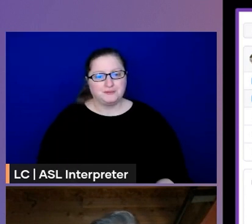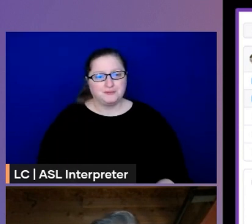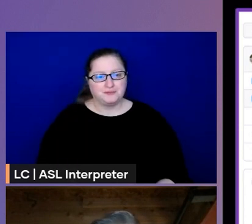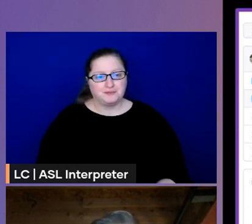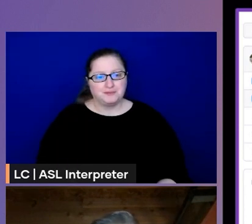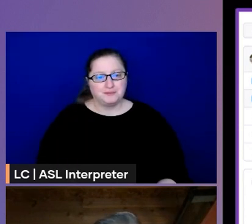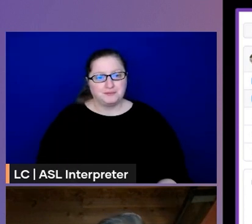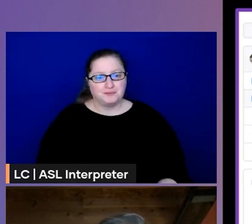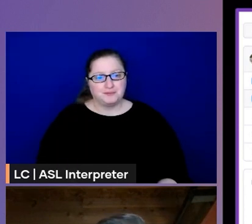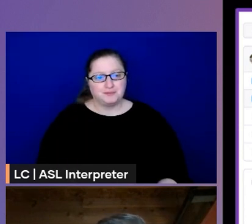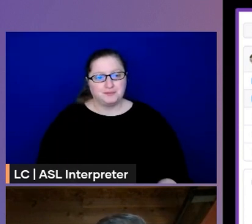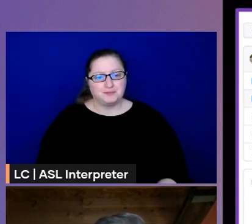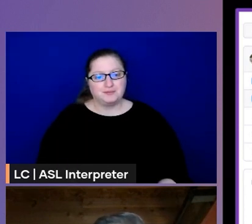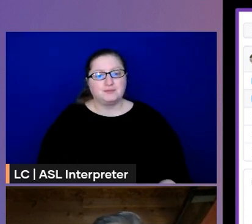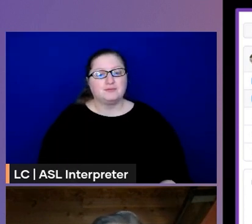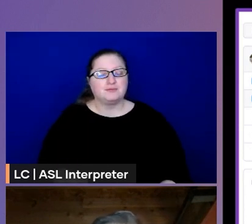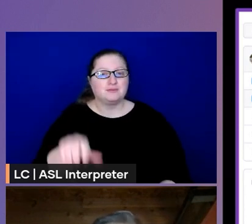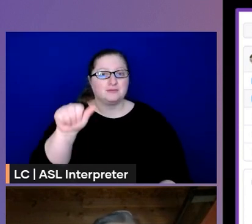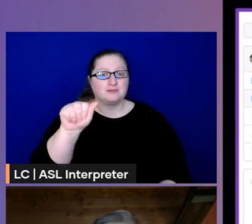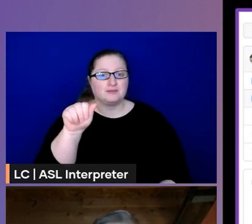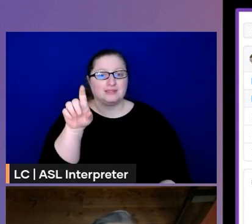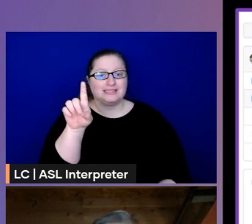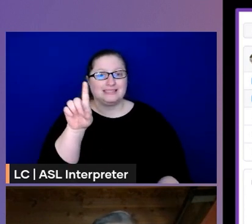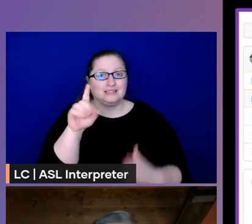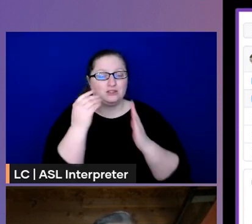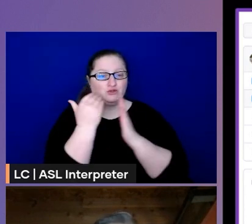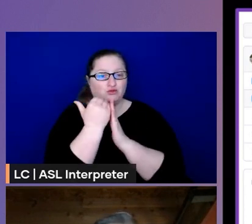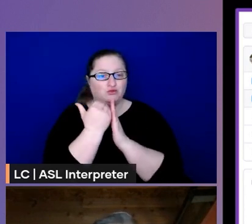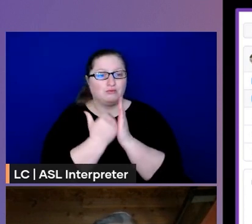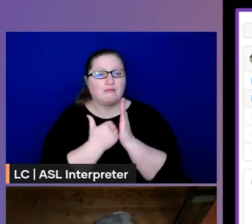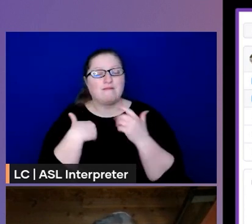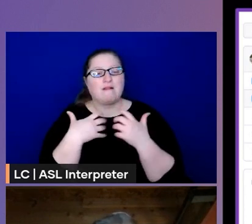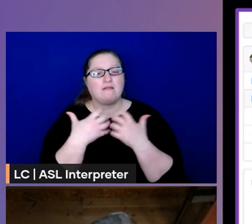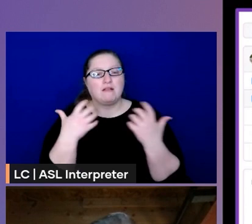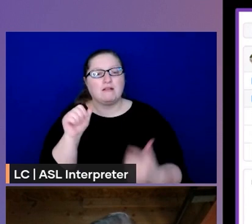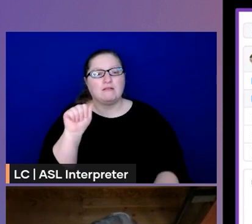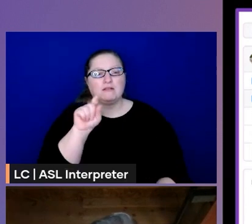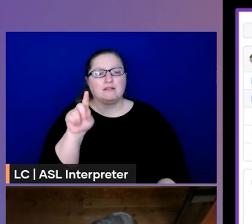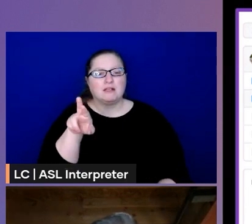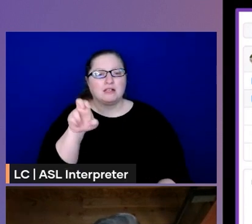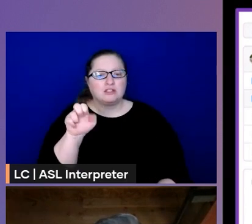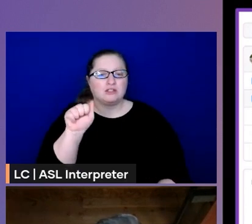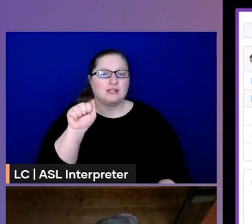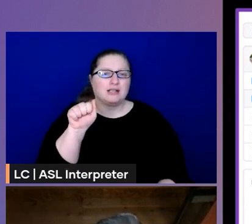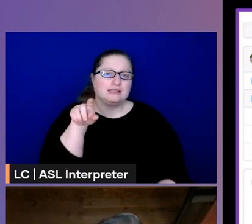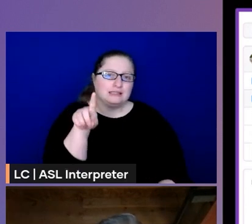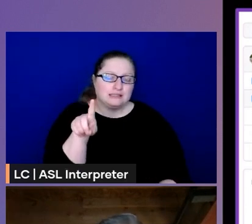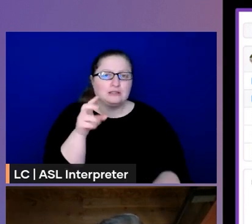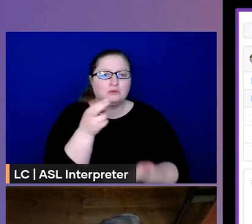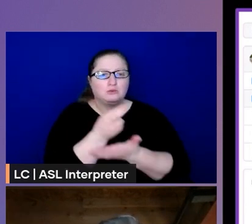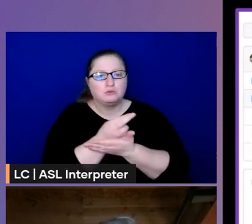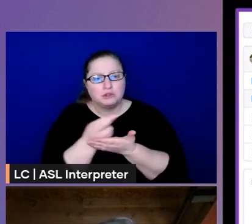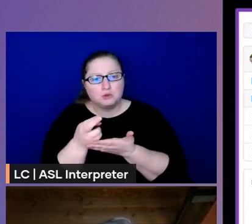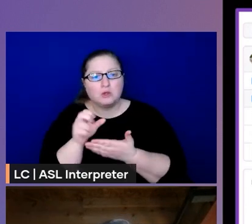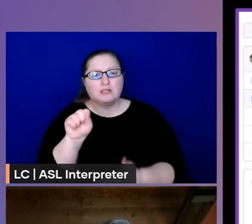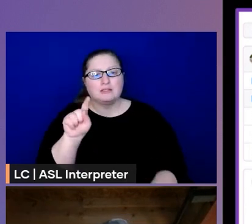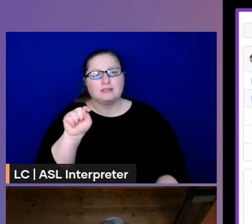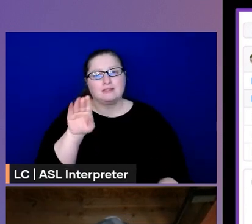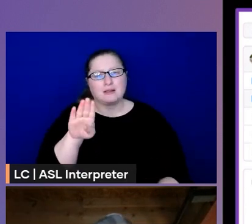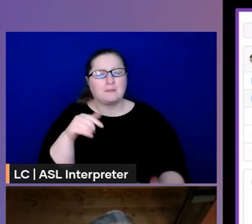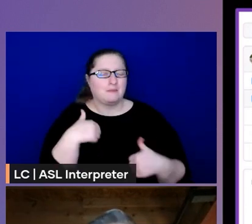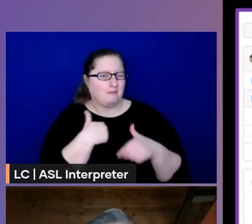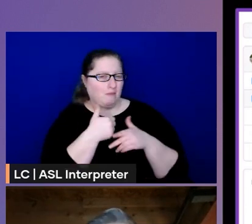The AD directory contains a lot of Azure AD resource stubs, if that's kind of what I call